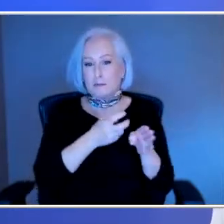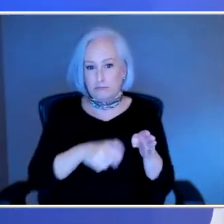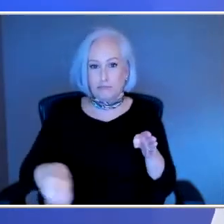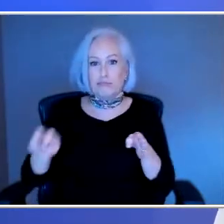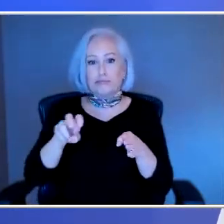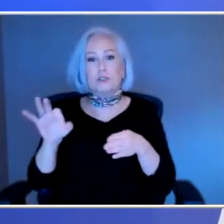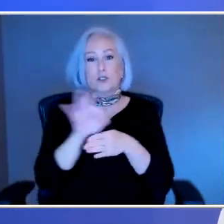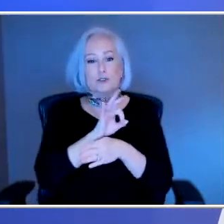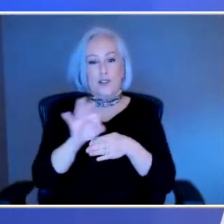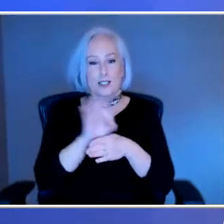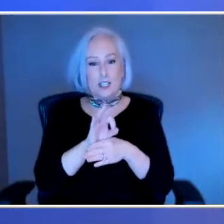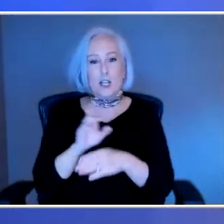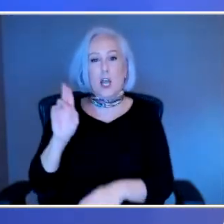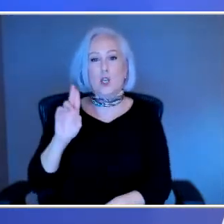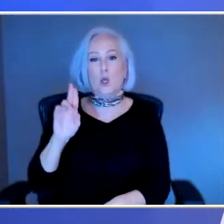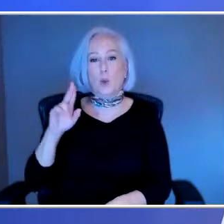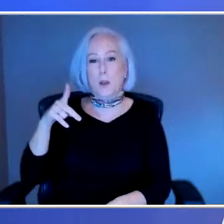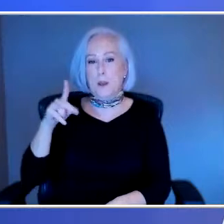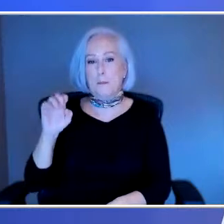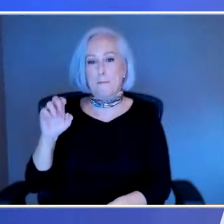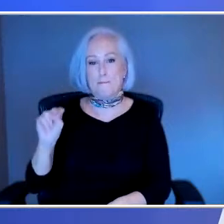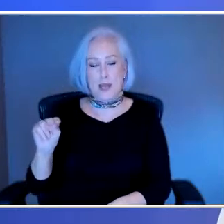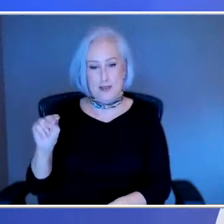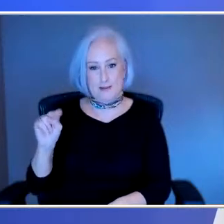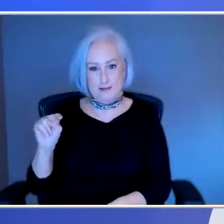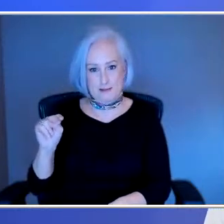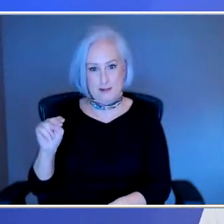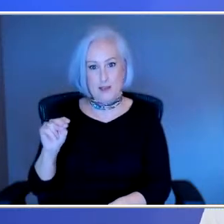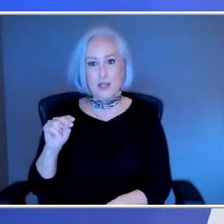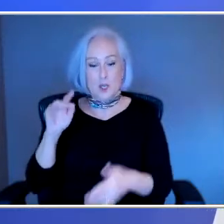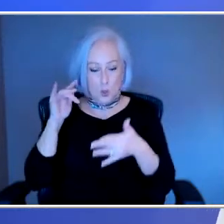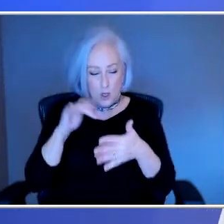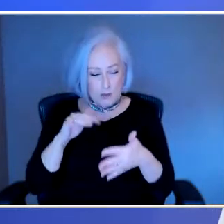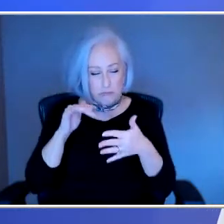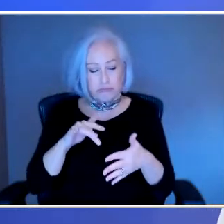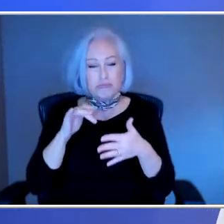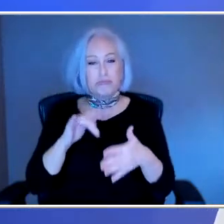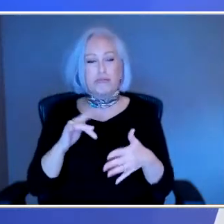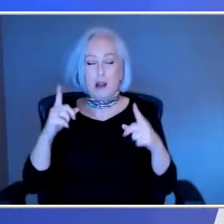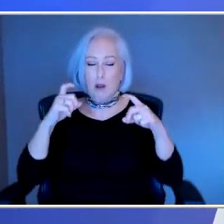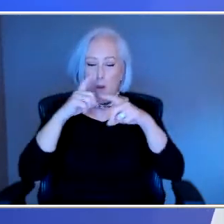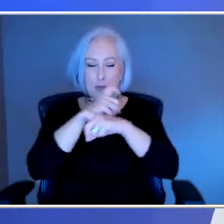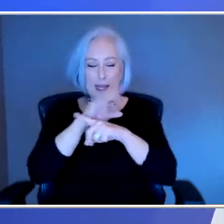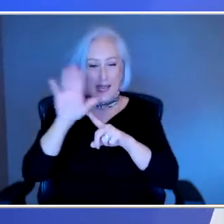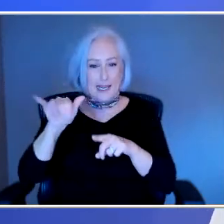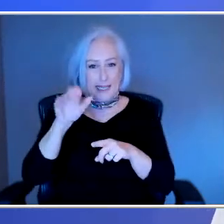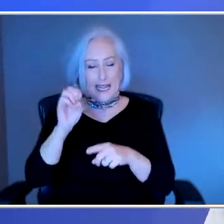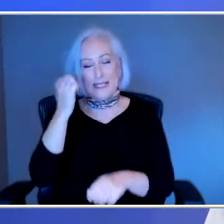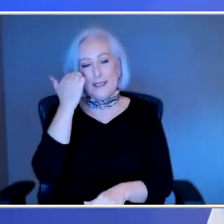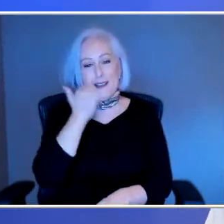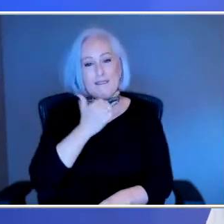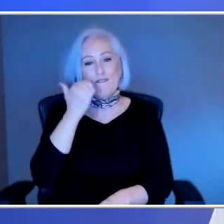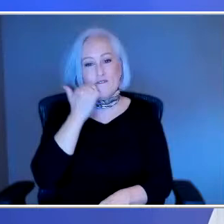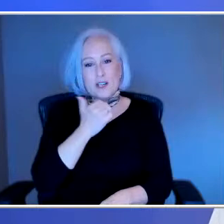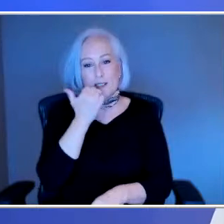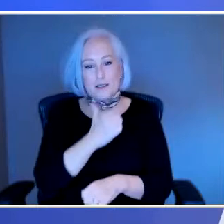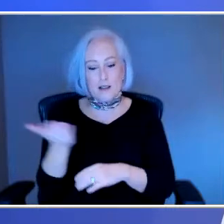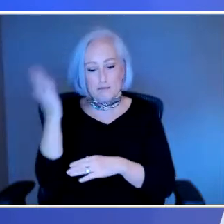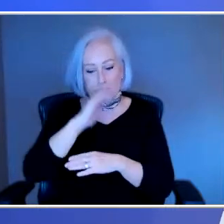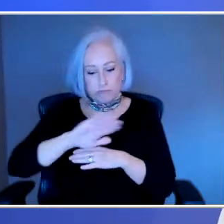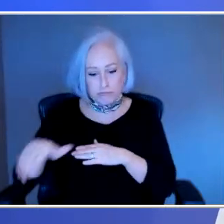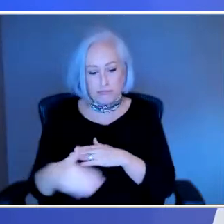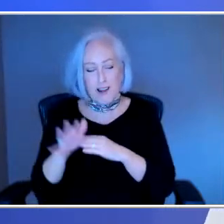that time, every single day, we'd be looking at complex cases day in and day out, where it's also a big consult center too, where cases all over America and